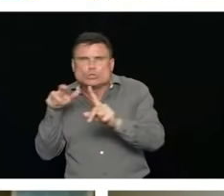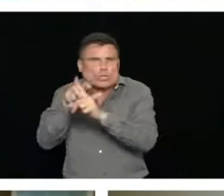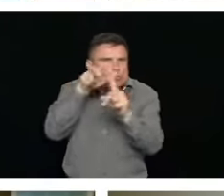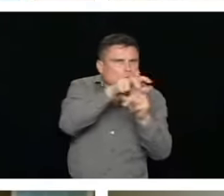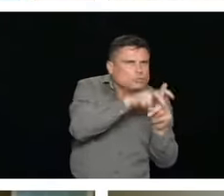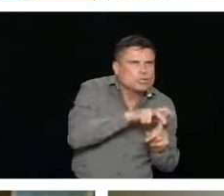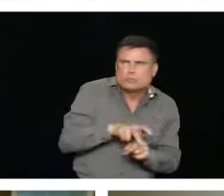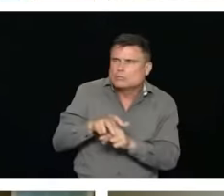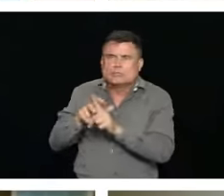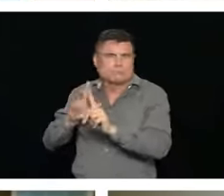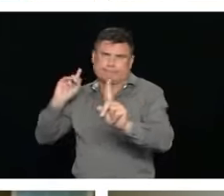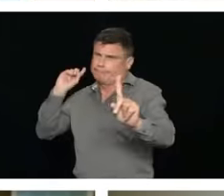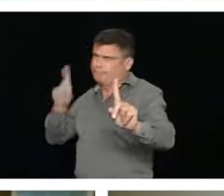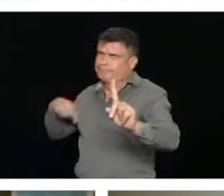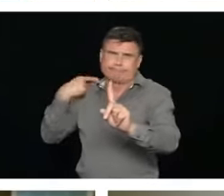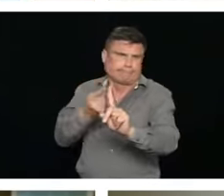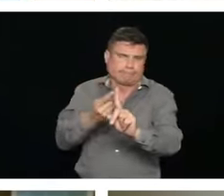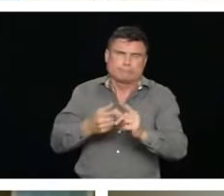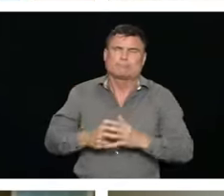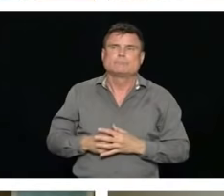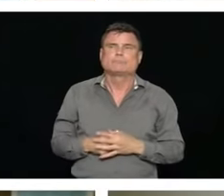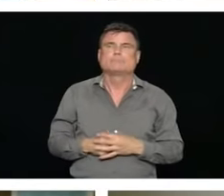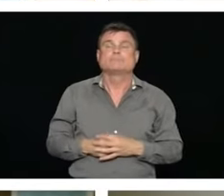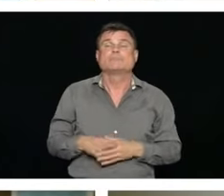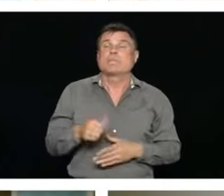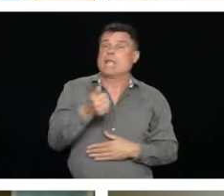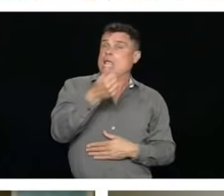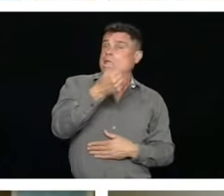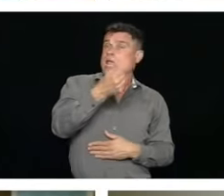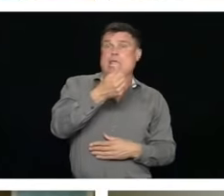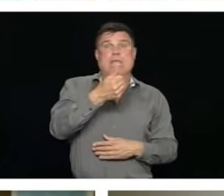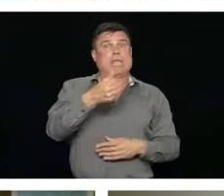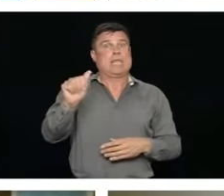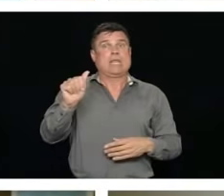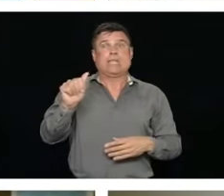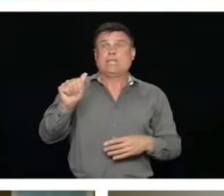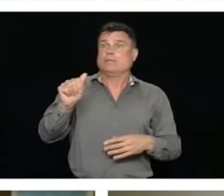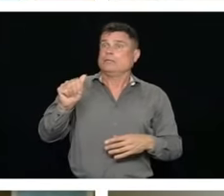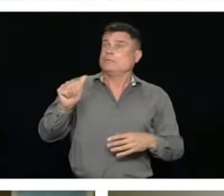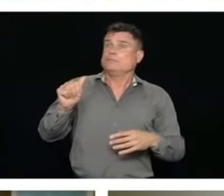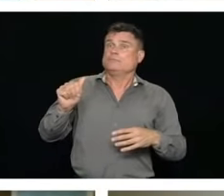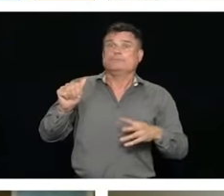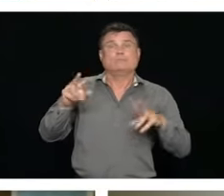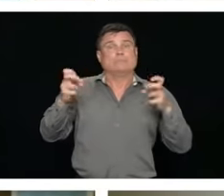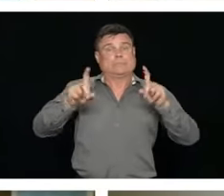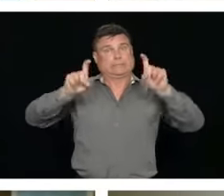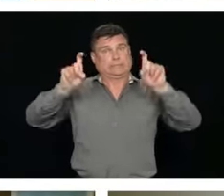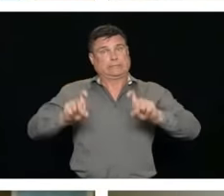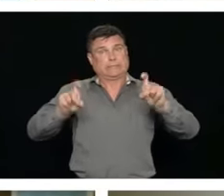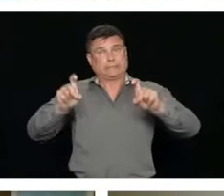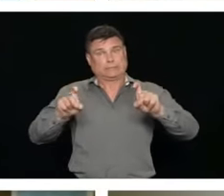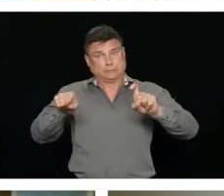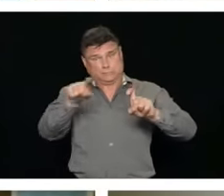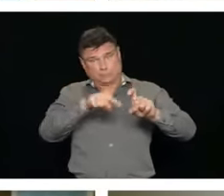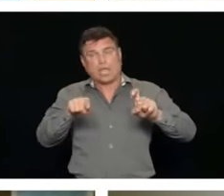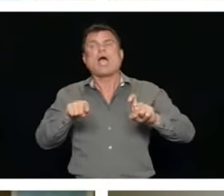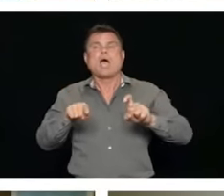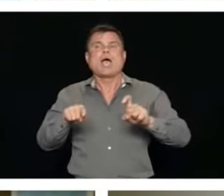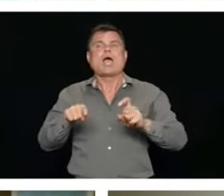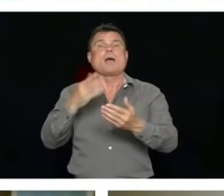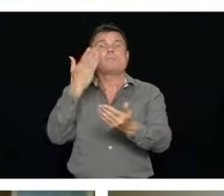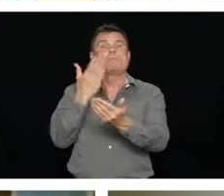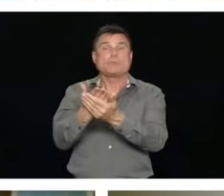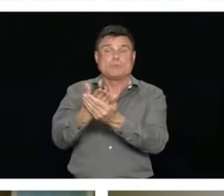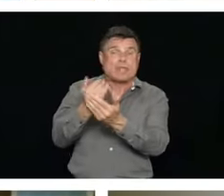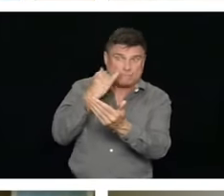of COVID-19, the doctor that ordered it gets a copy. And actually a medical health officer gets a copy in the back end. And